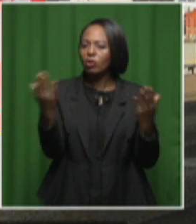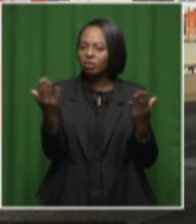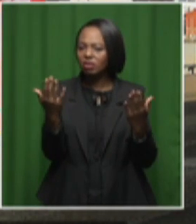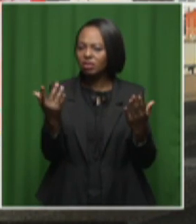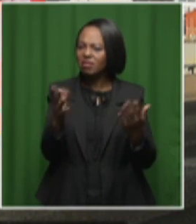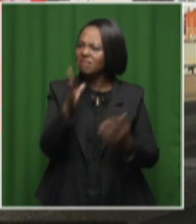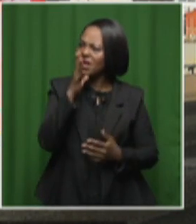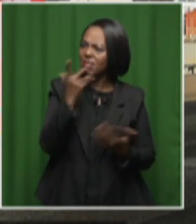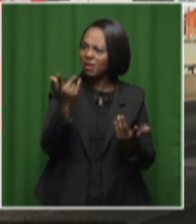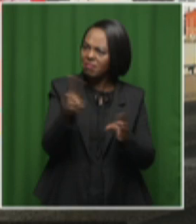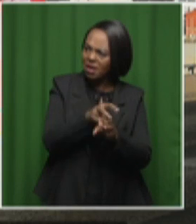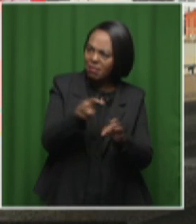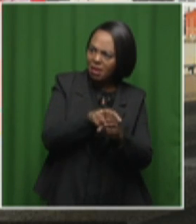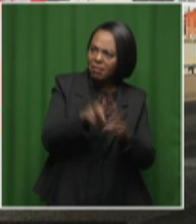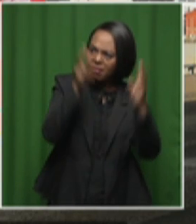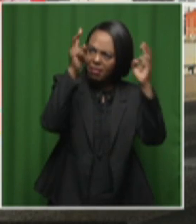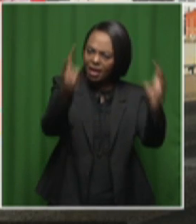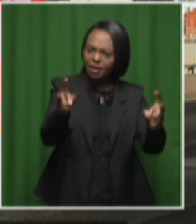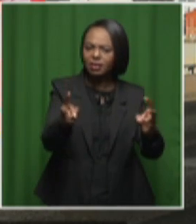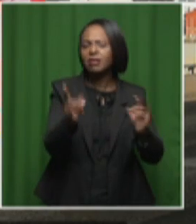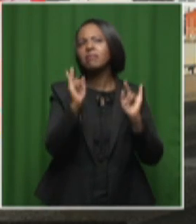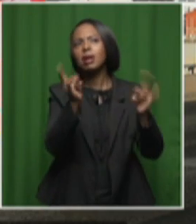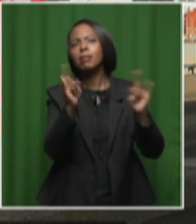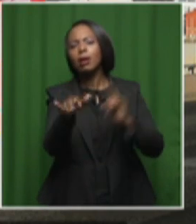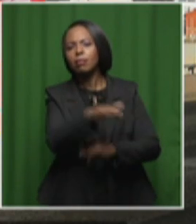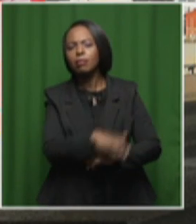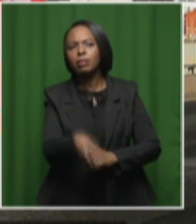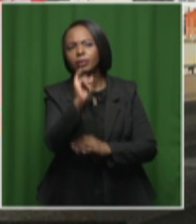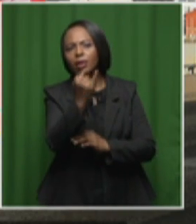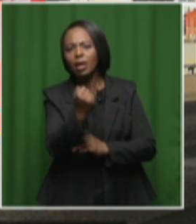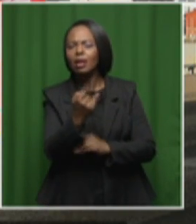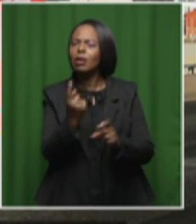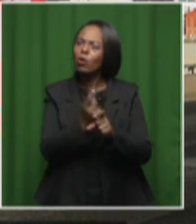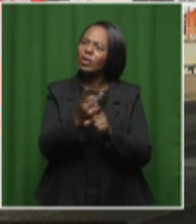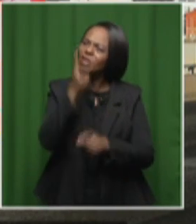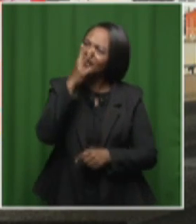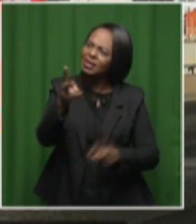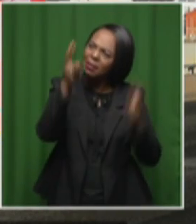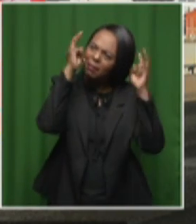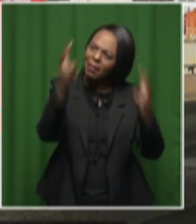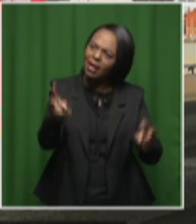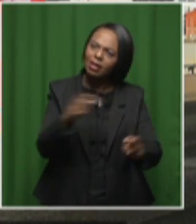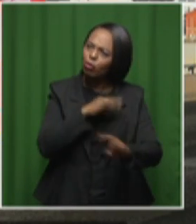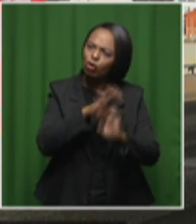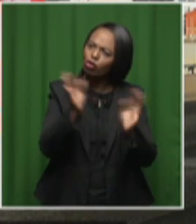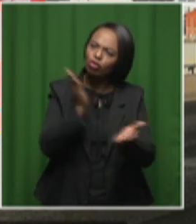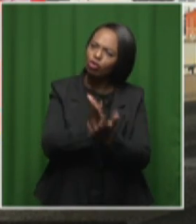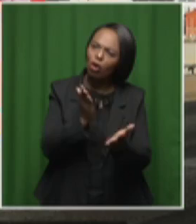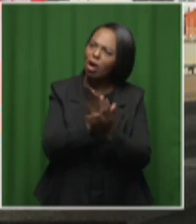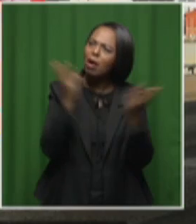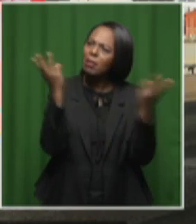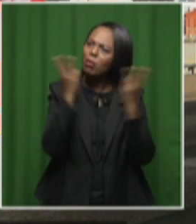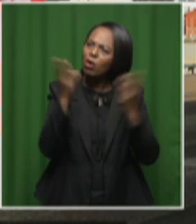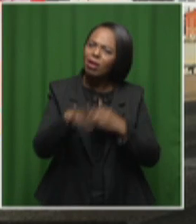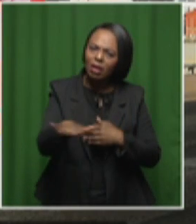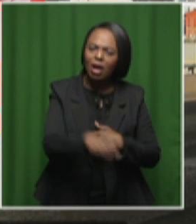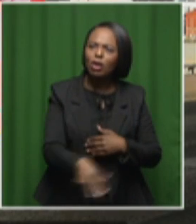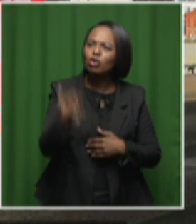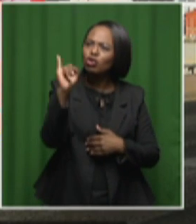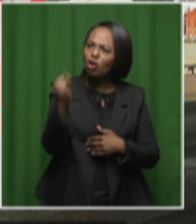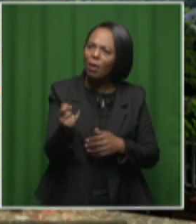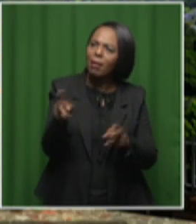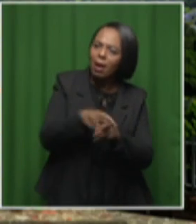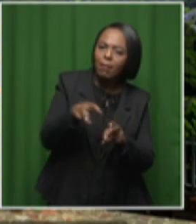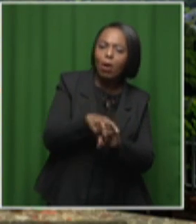to the city? Because the thing is, you always see the bus, but I'm not sure that people, in Joburg, because in Cape Town